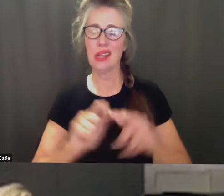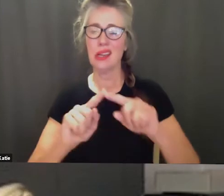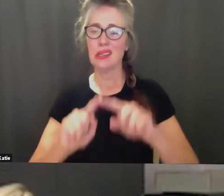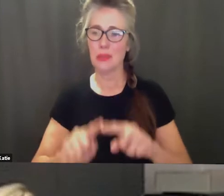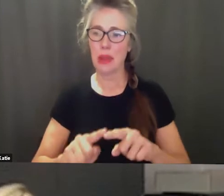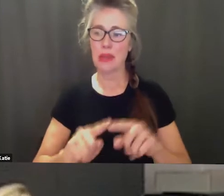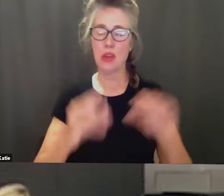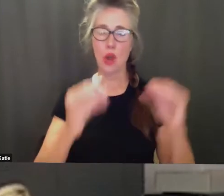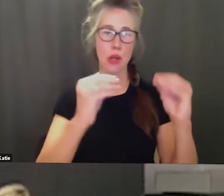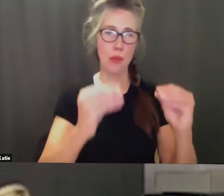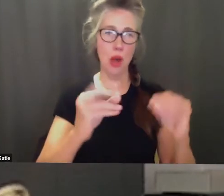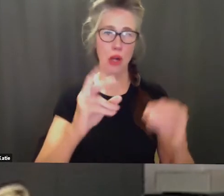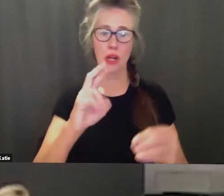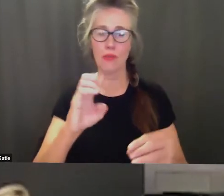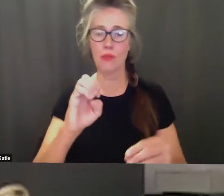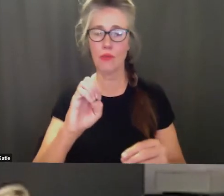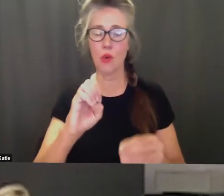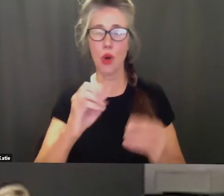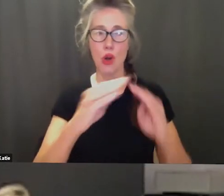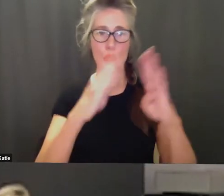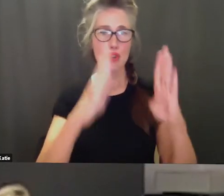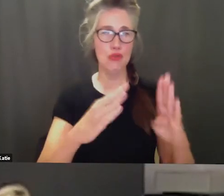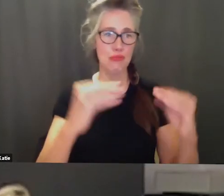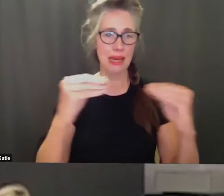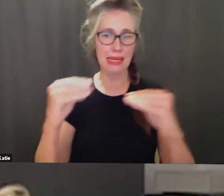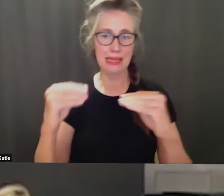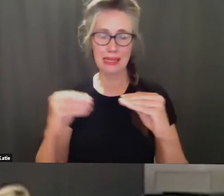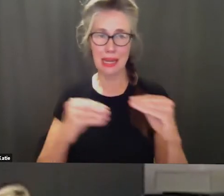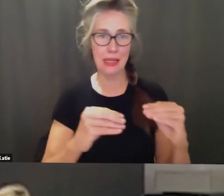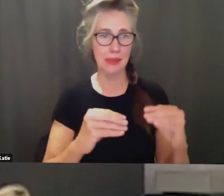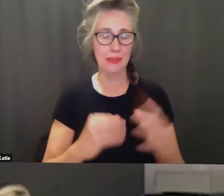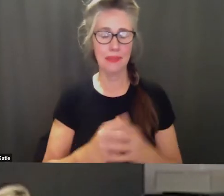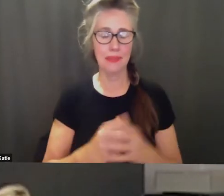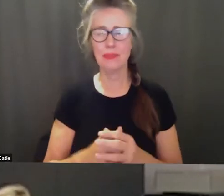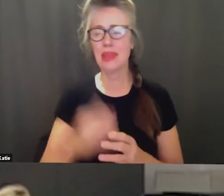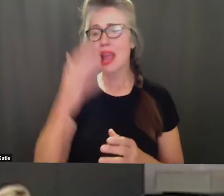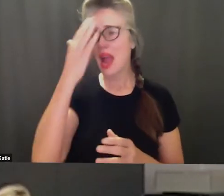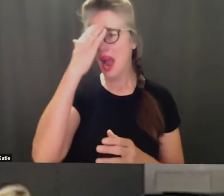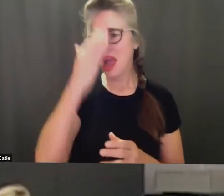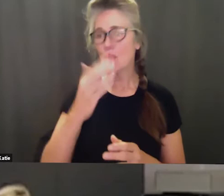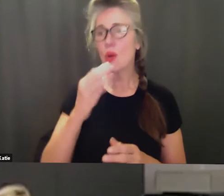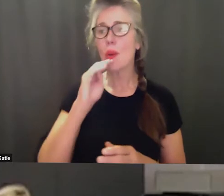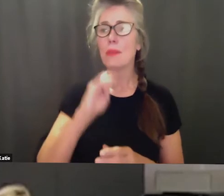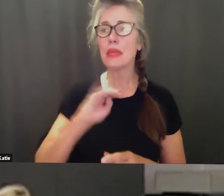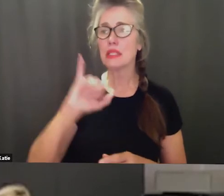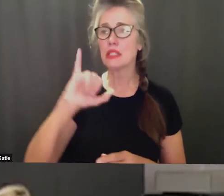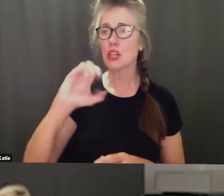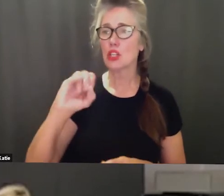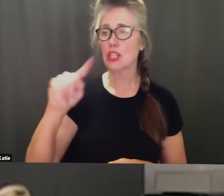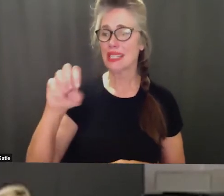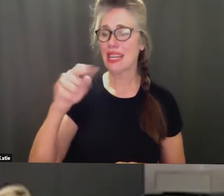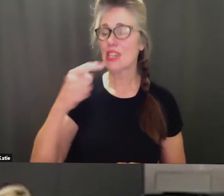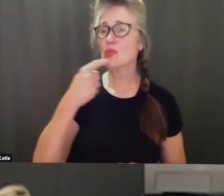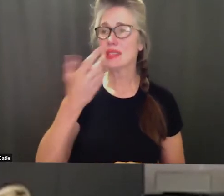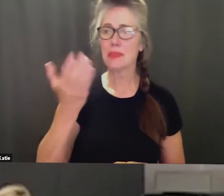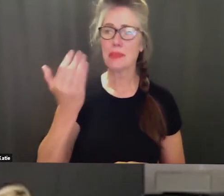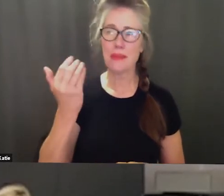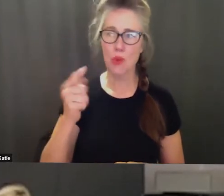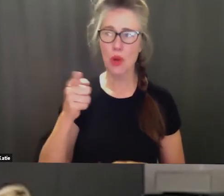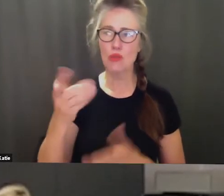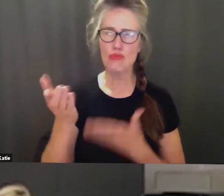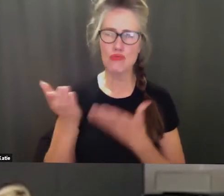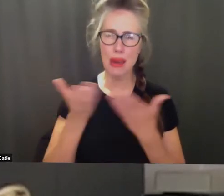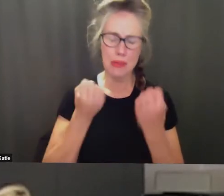market. And I know that in other conversations, Ms. Jette, you had mentioned that you strongly